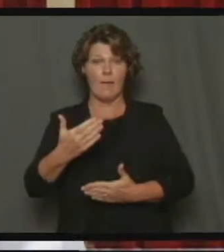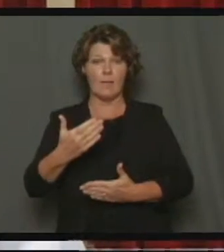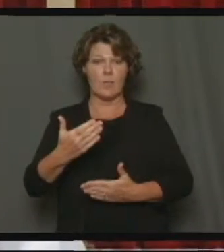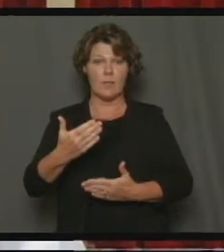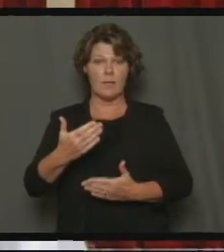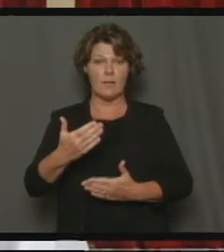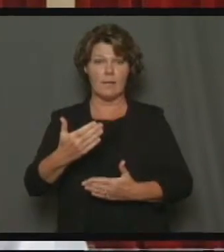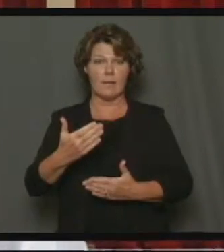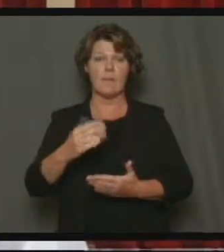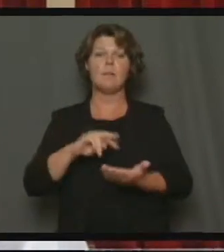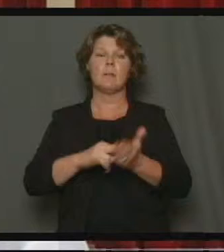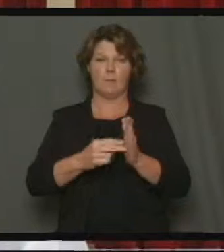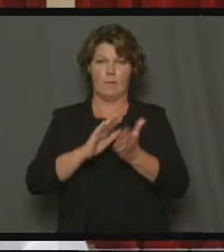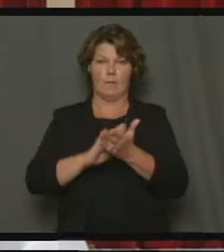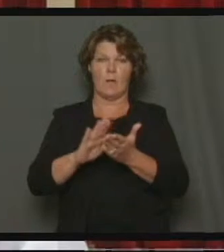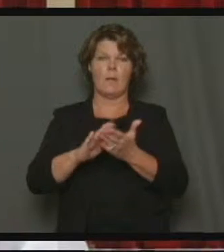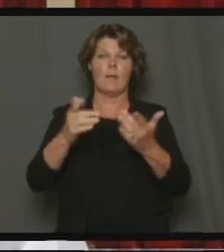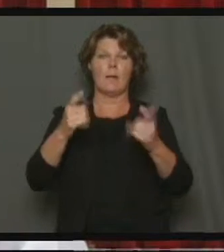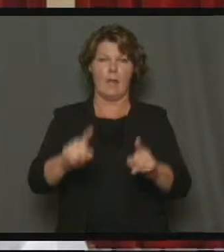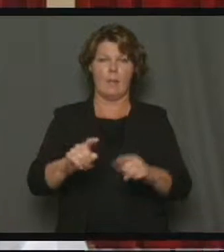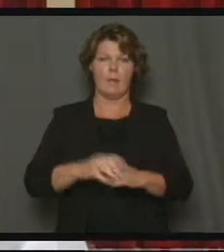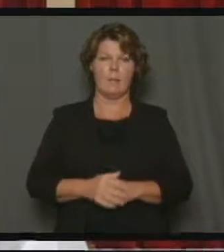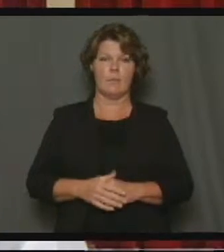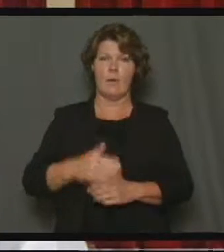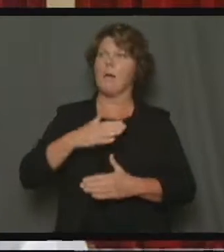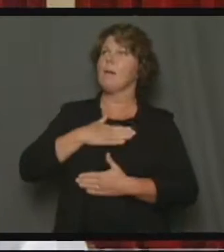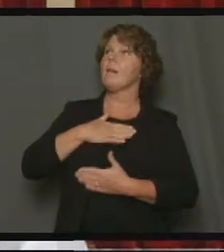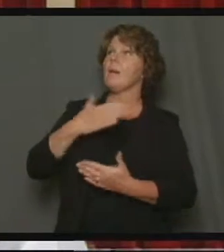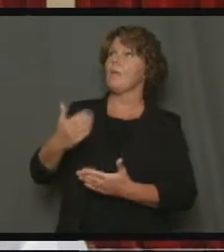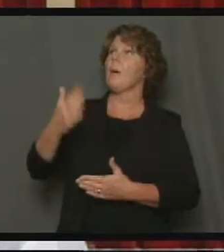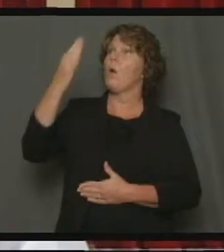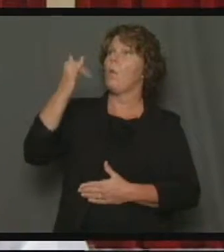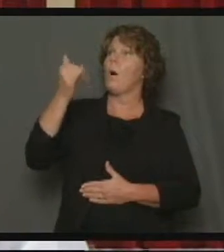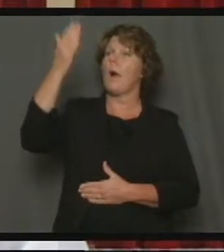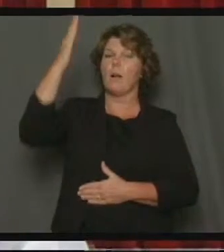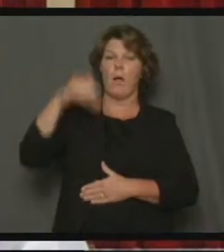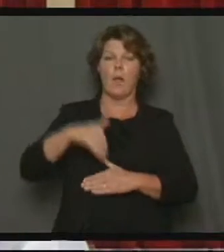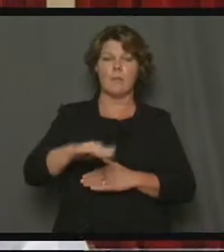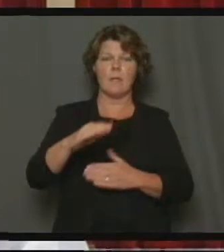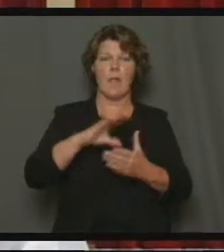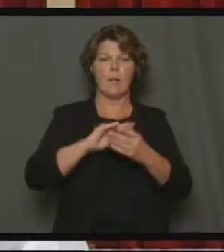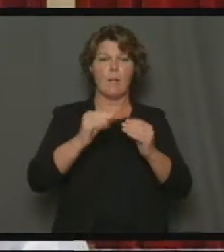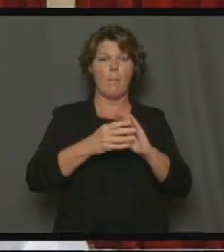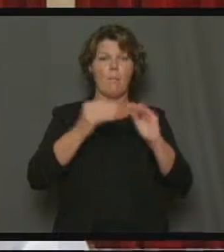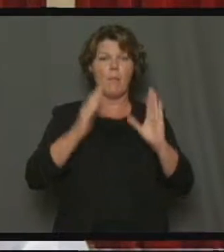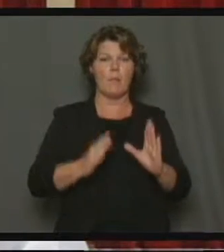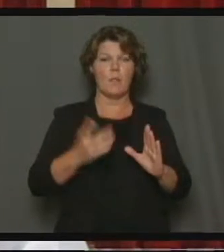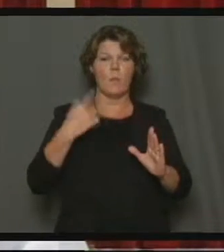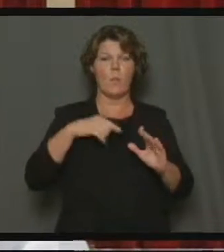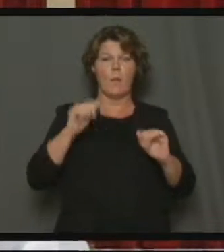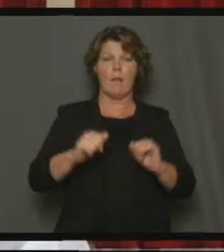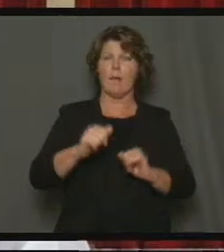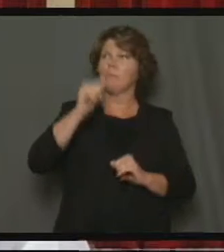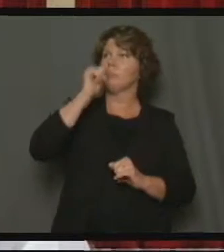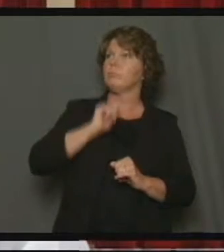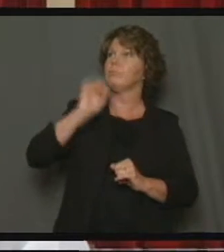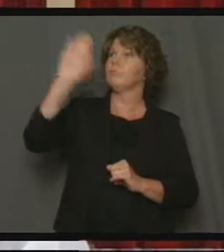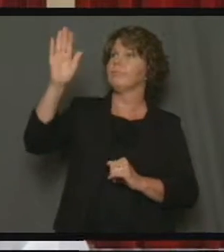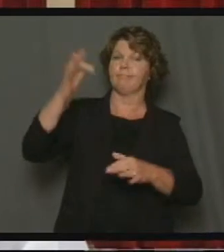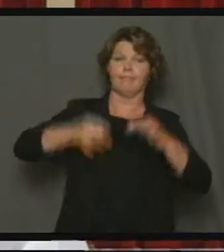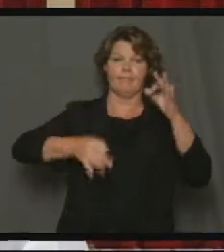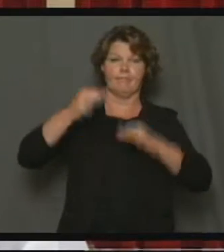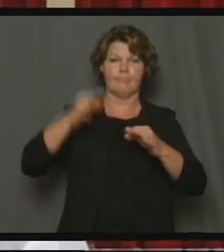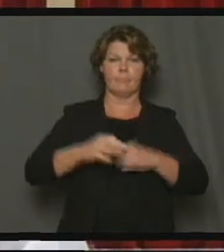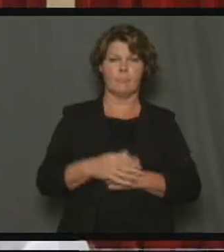forgiveness. Forgiveness is the very reason God sent his messenger, so that we could endure his judgment. God had